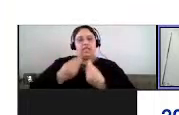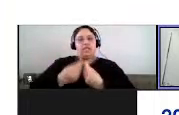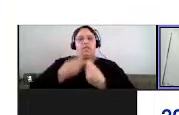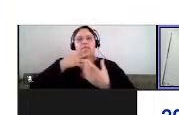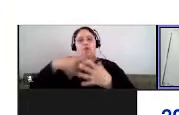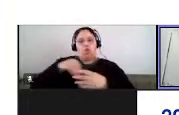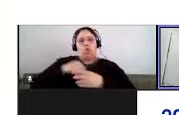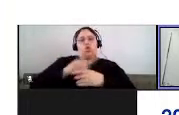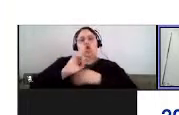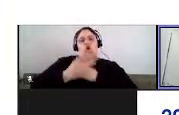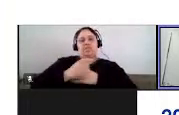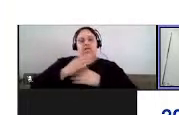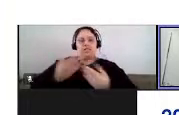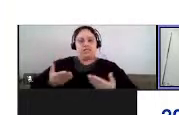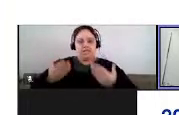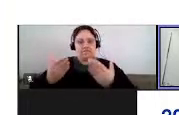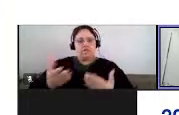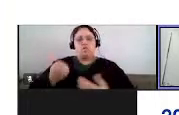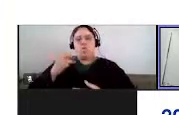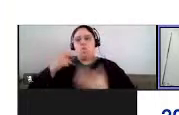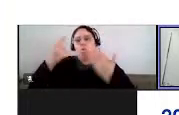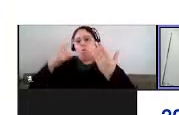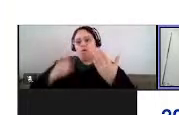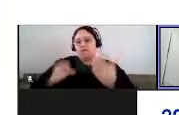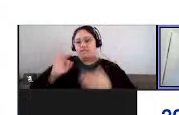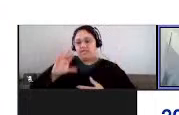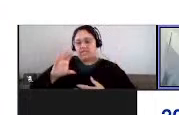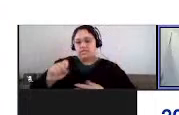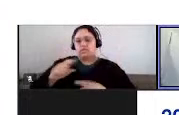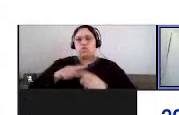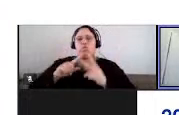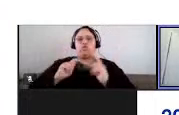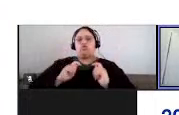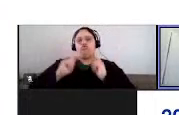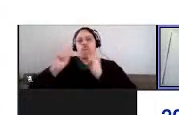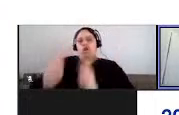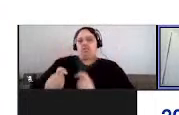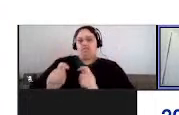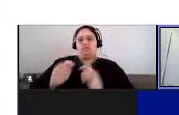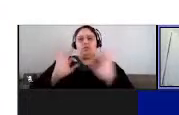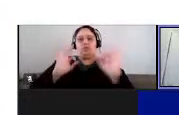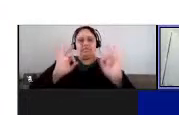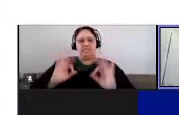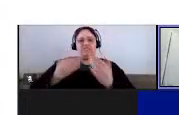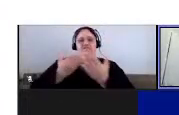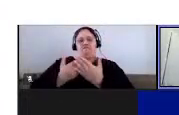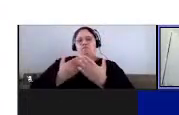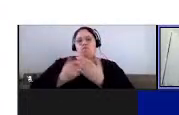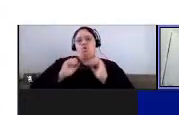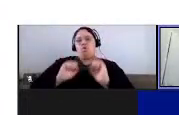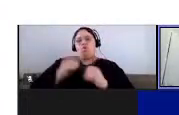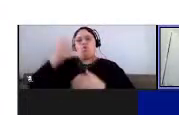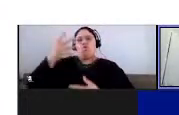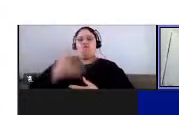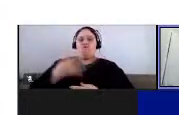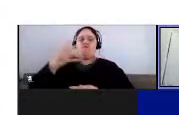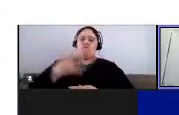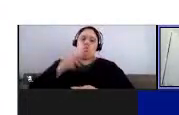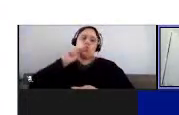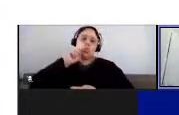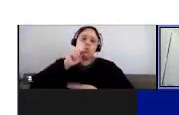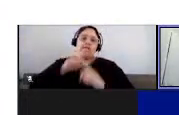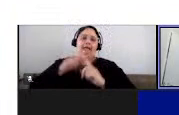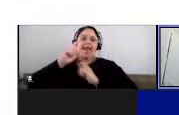include consultancy services, audit fees, and also transfers. So that is for the fourth quarter and